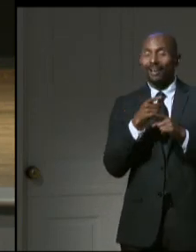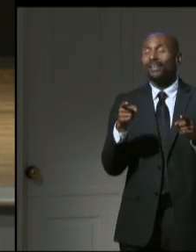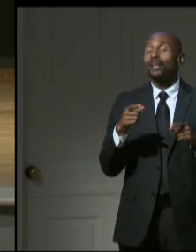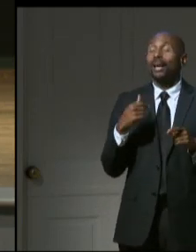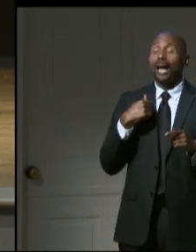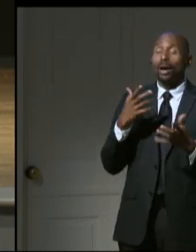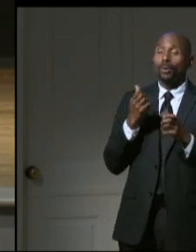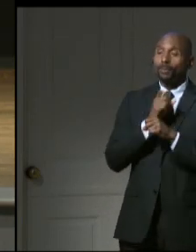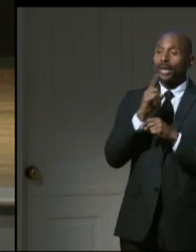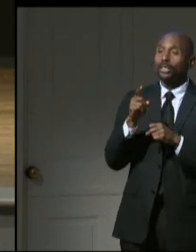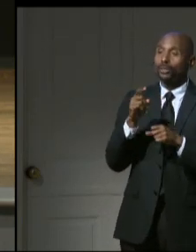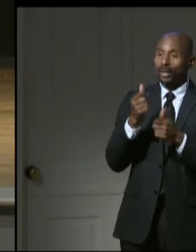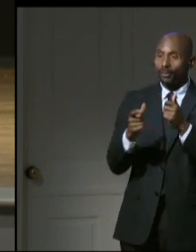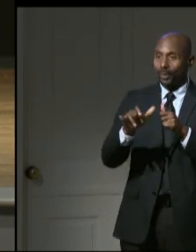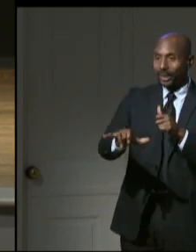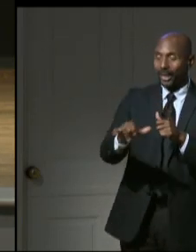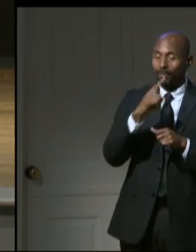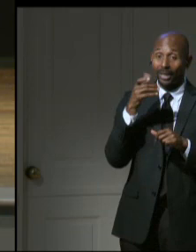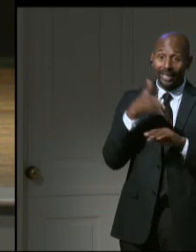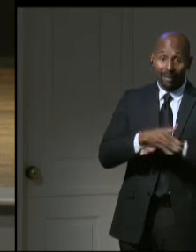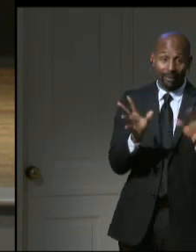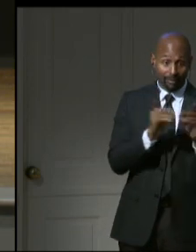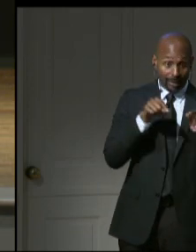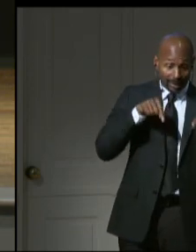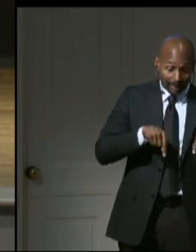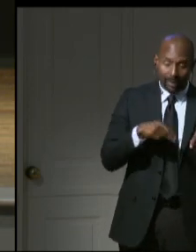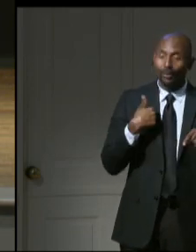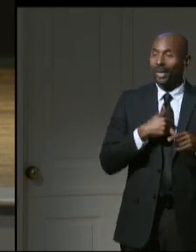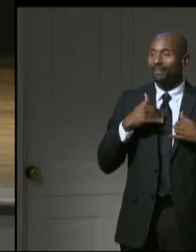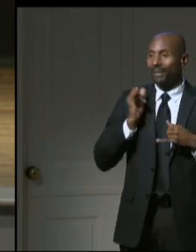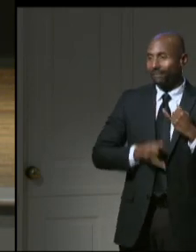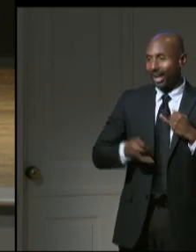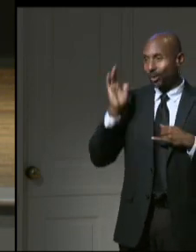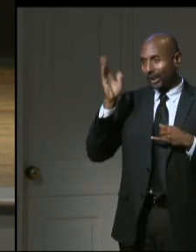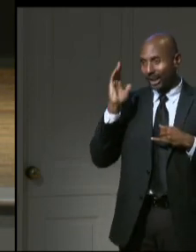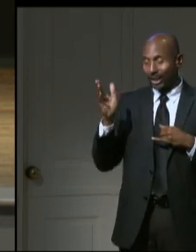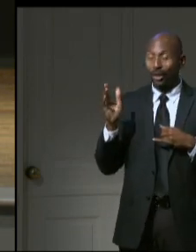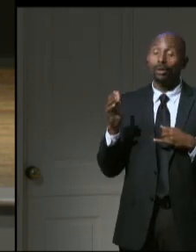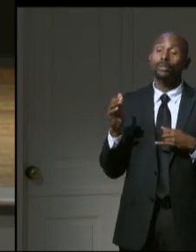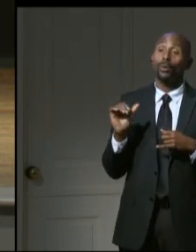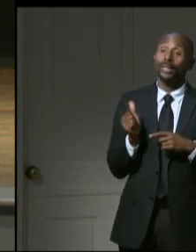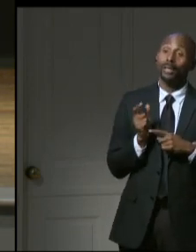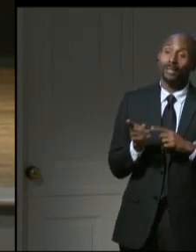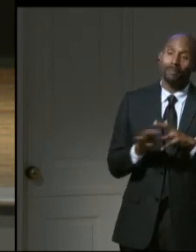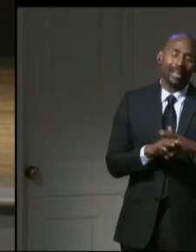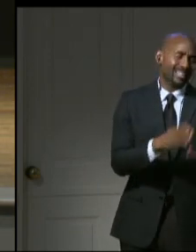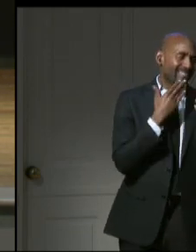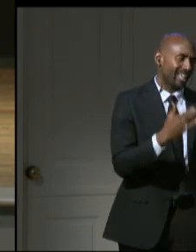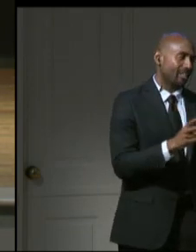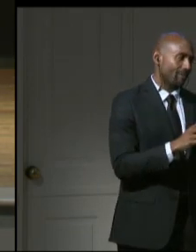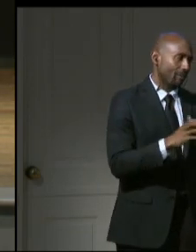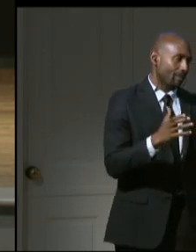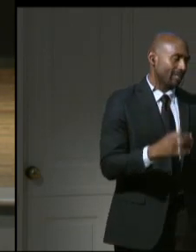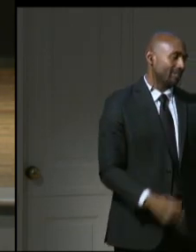stays. We have the final keynote after this session, so we'll have a 10-minute break. But thank you very, very much.